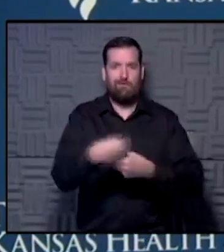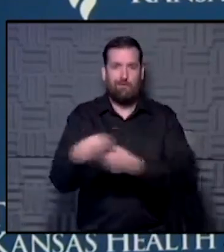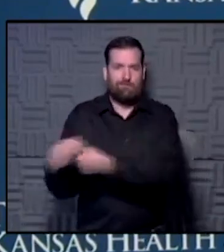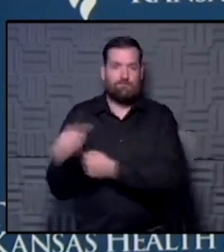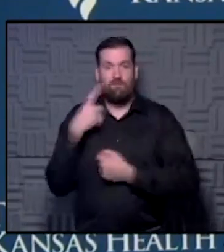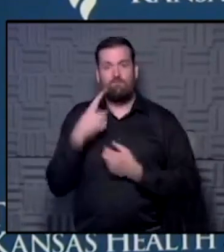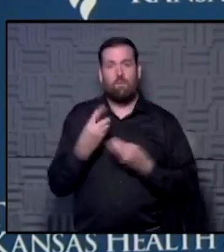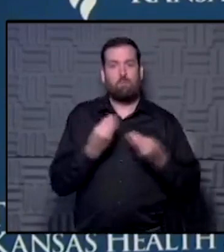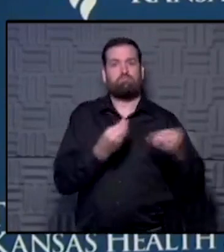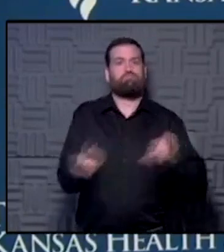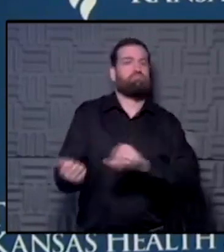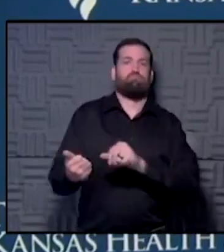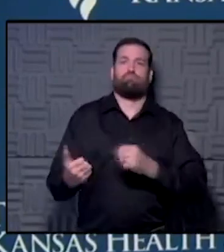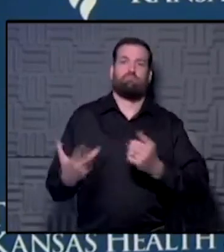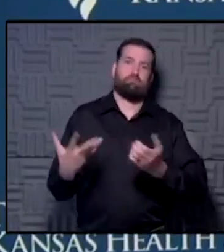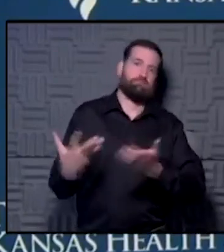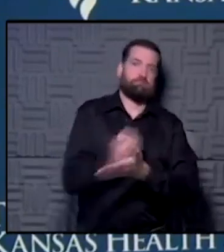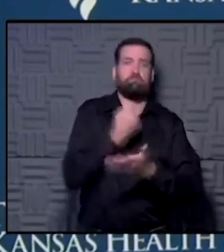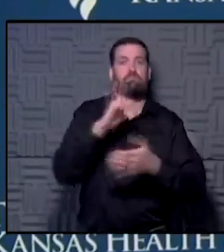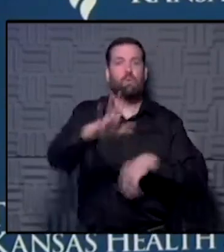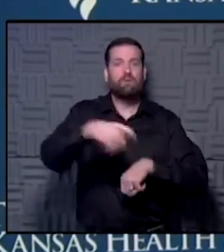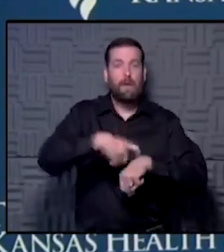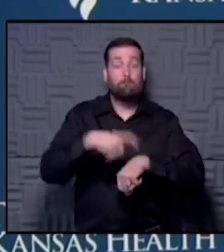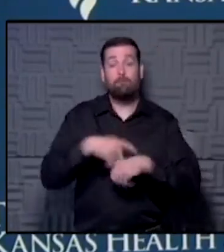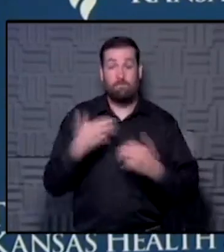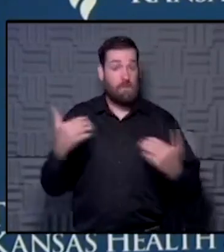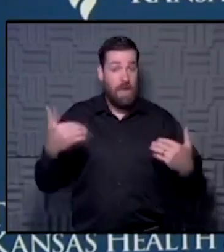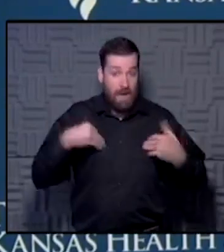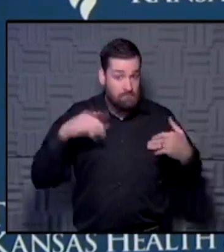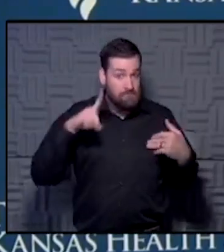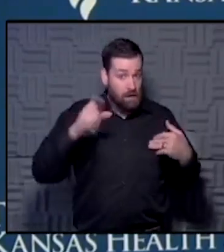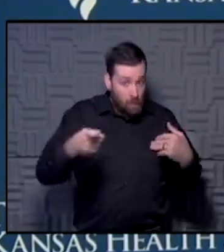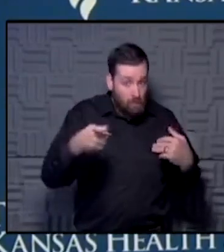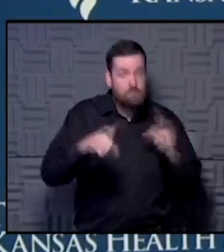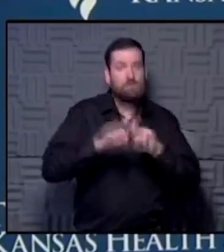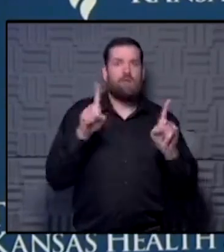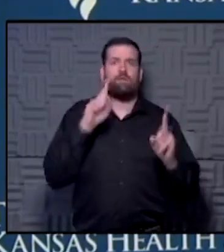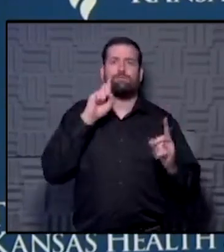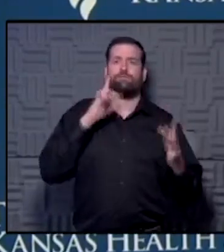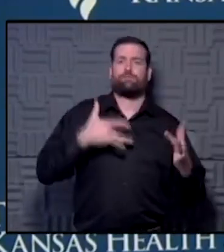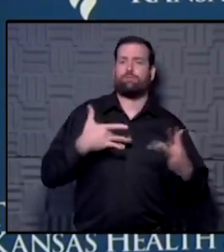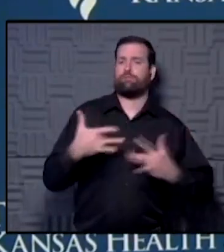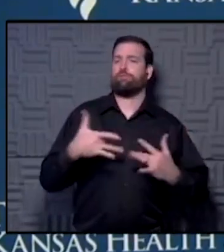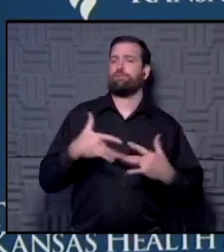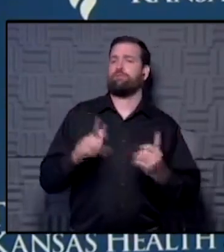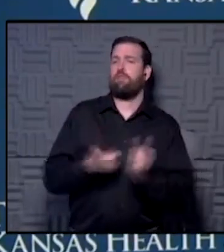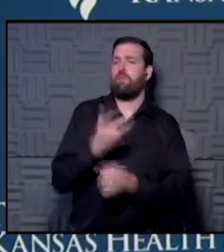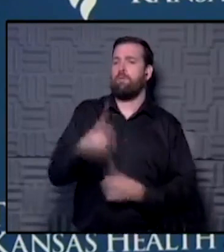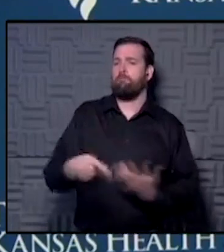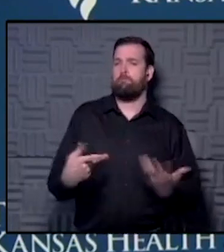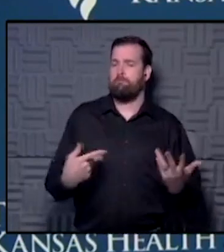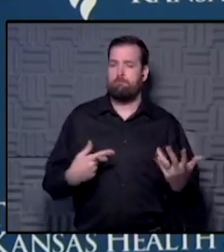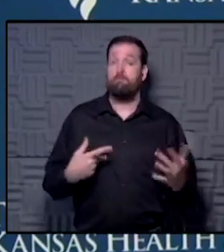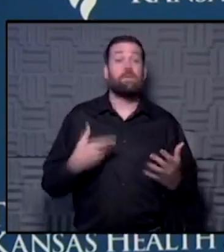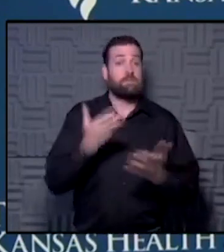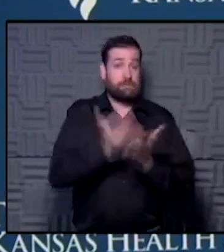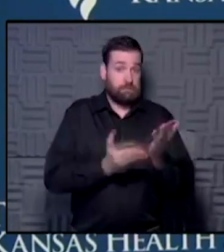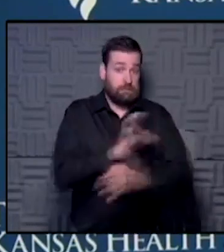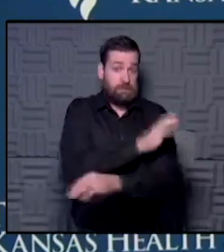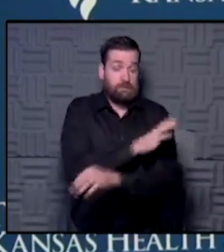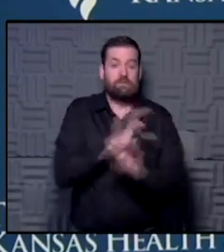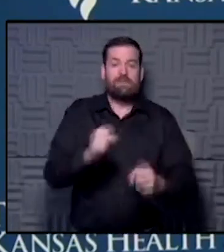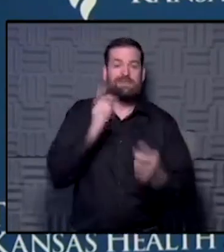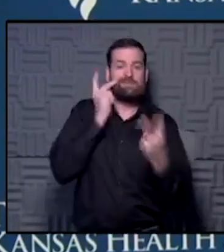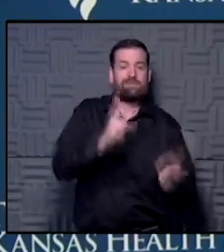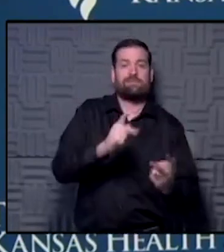with their time. So maybe they even have that diagnosis, but they're concerned of following up with that. We have clinics now where they can see the